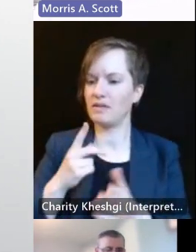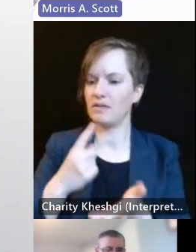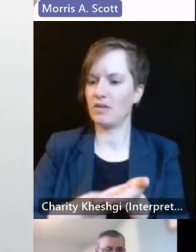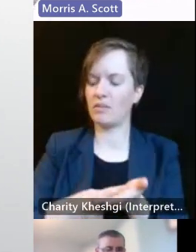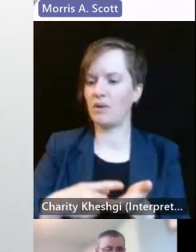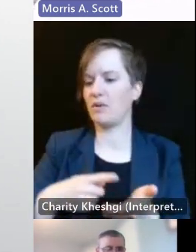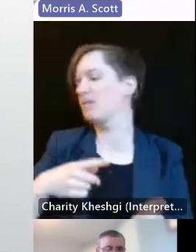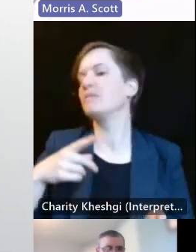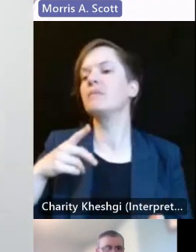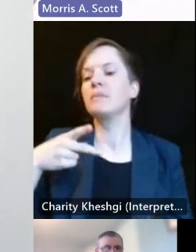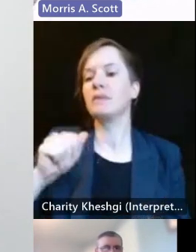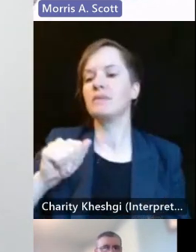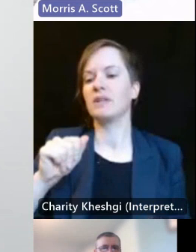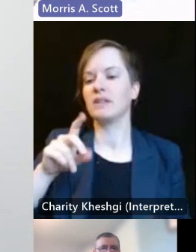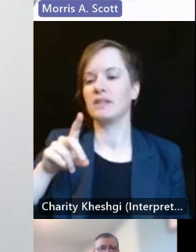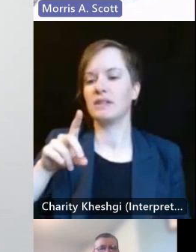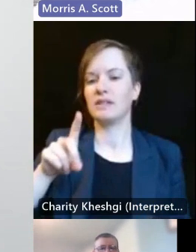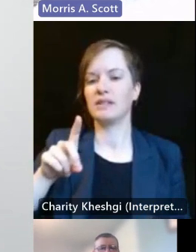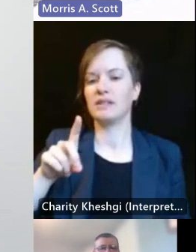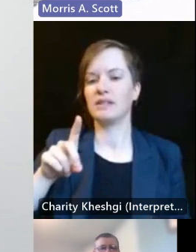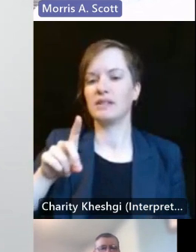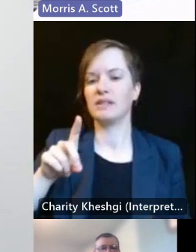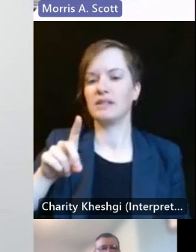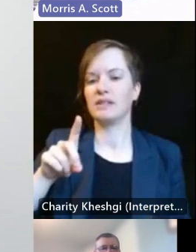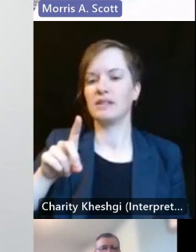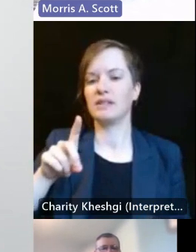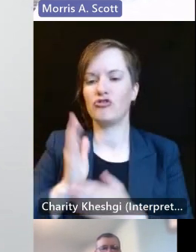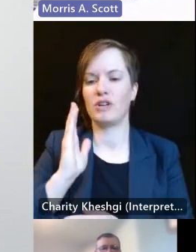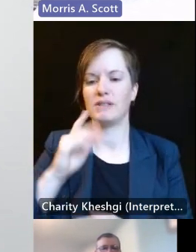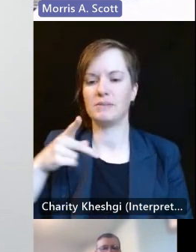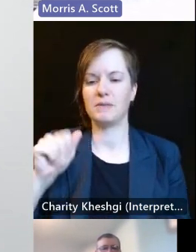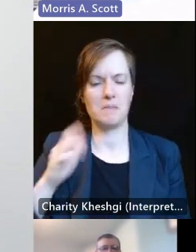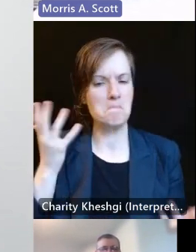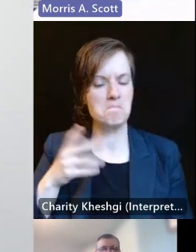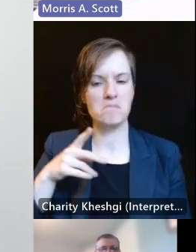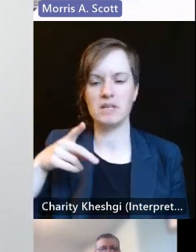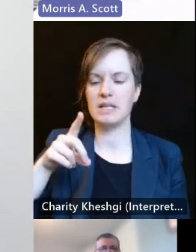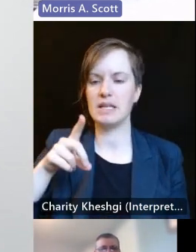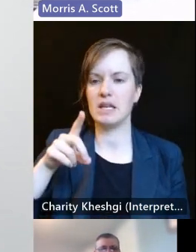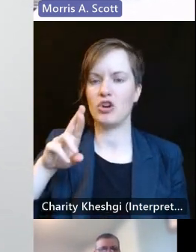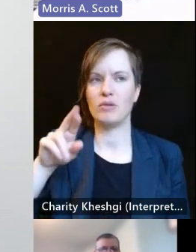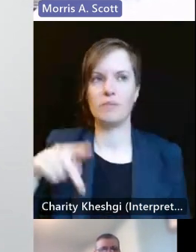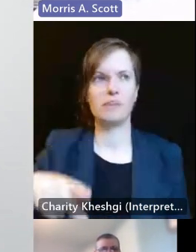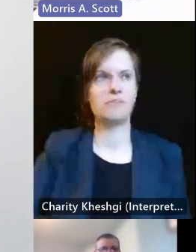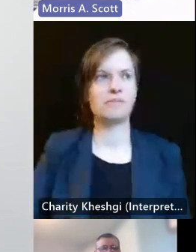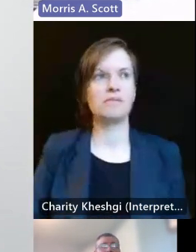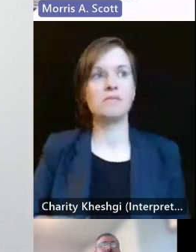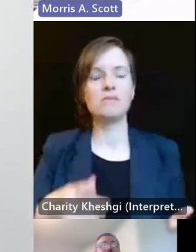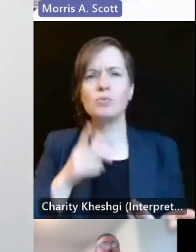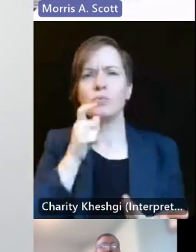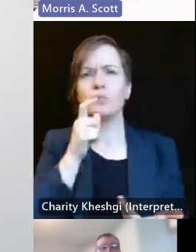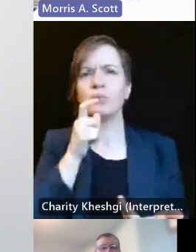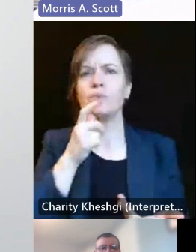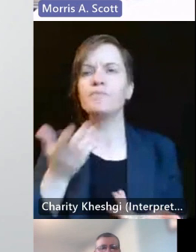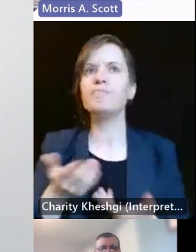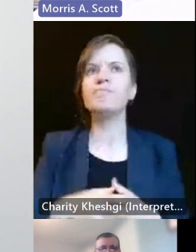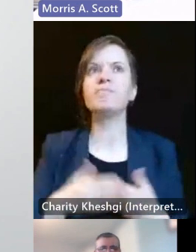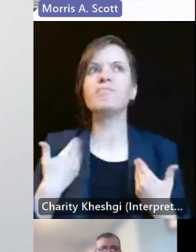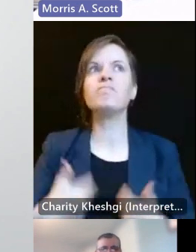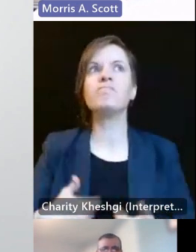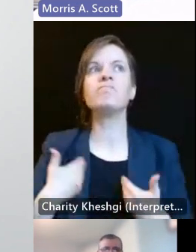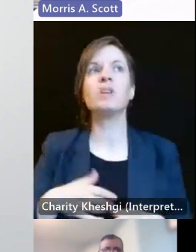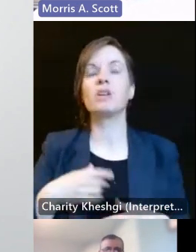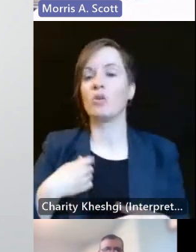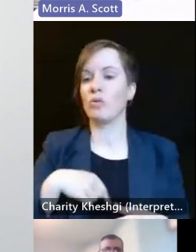So, what's Disability Rights Pennsylvania? Who are we? For those who may not be aware, Disability Rights